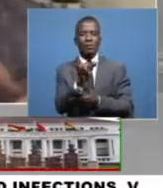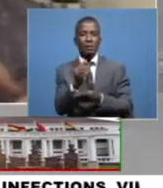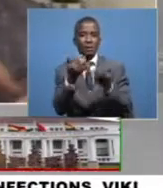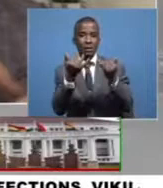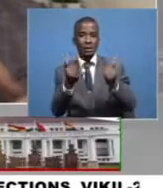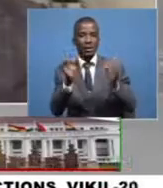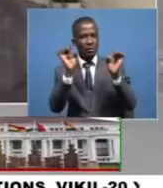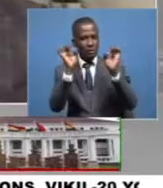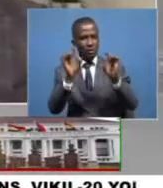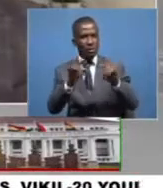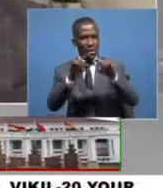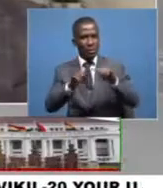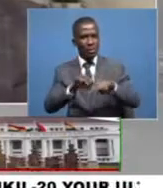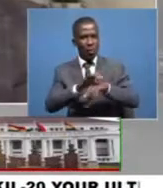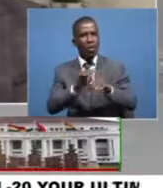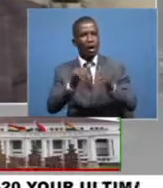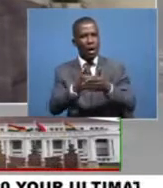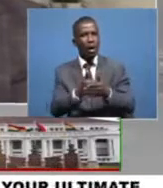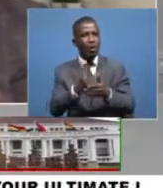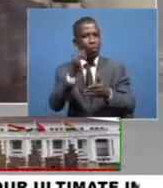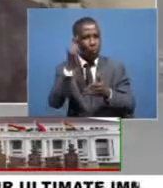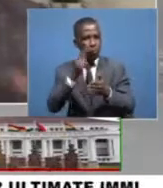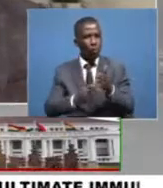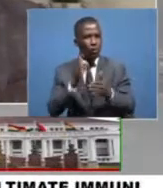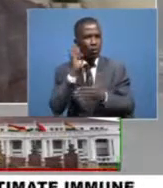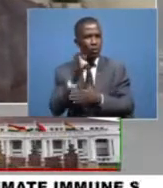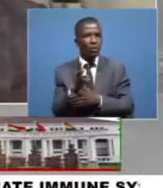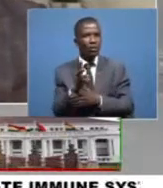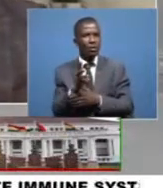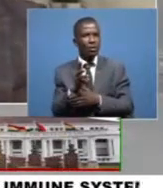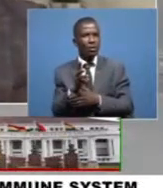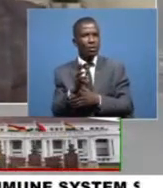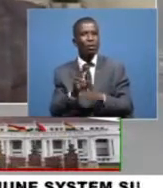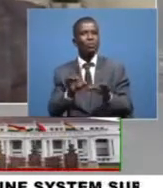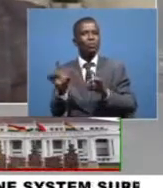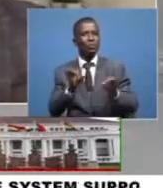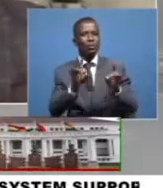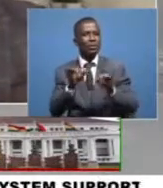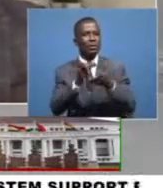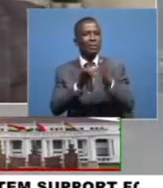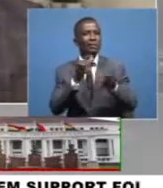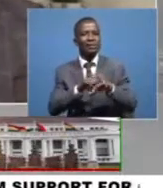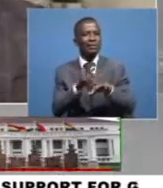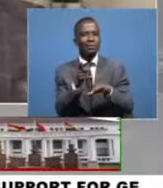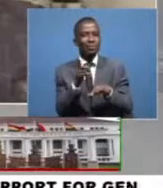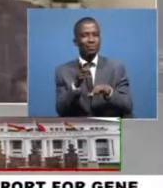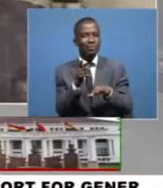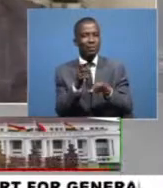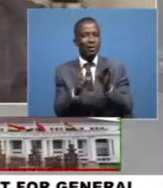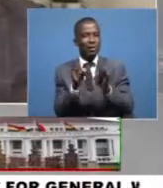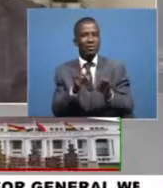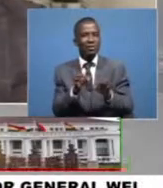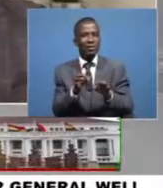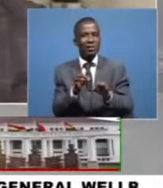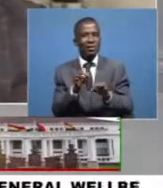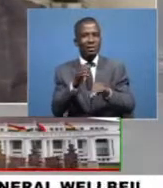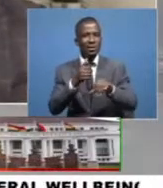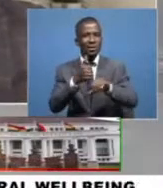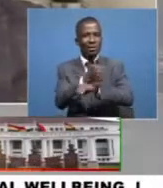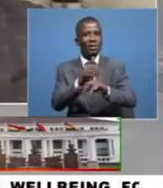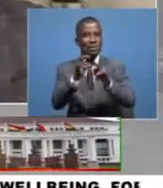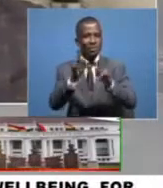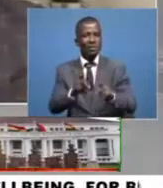on strategy, and it depends on what you deem appropriate at that particular point in time. So if you're a defendant and you